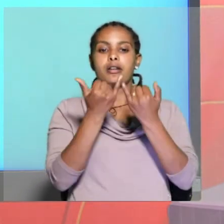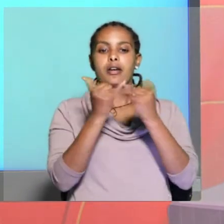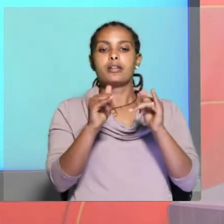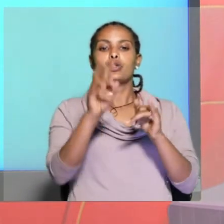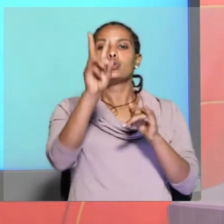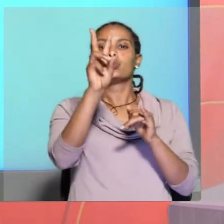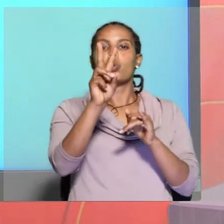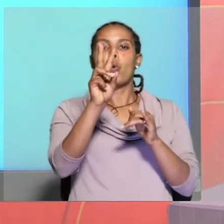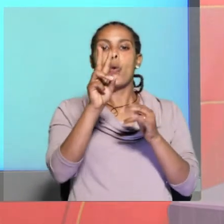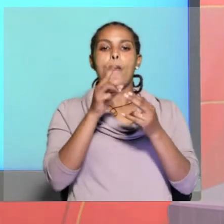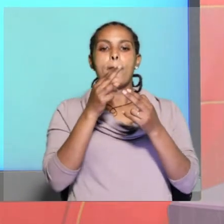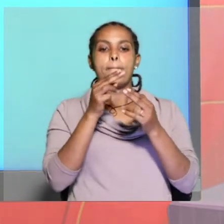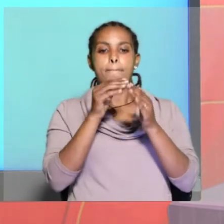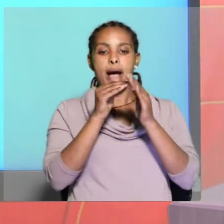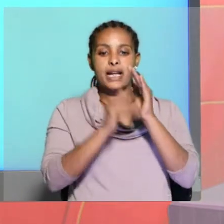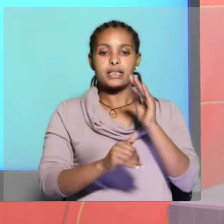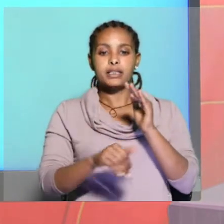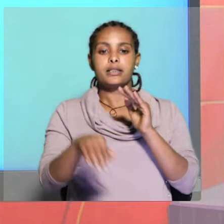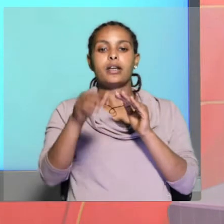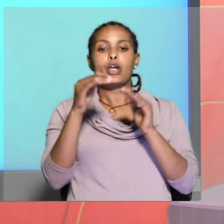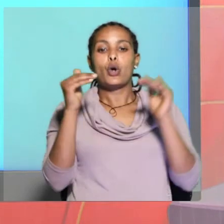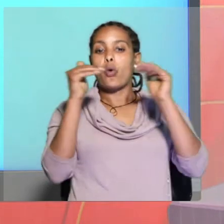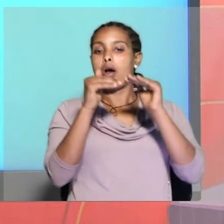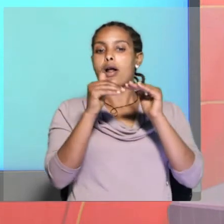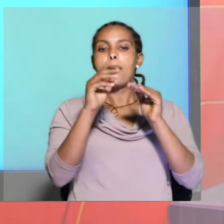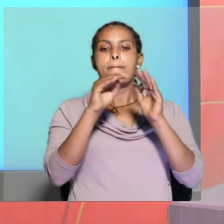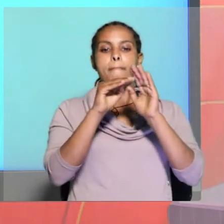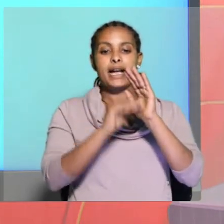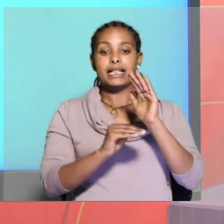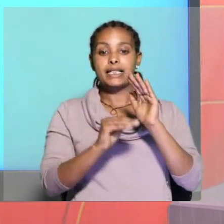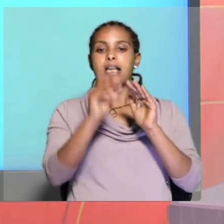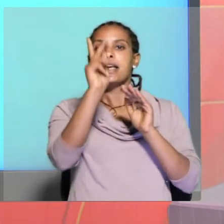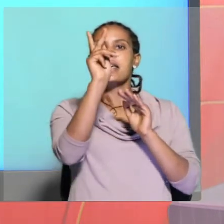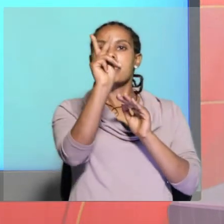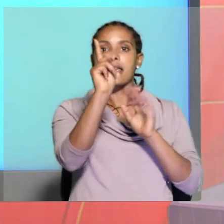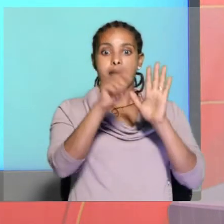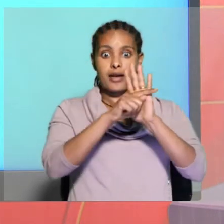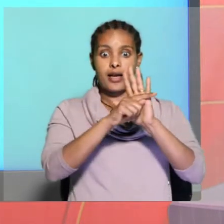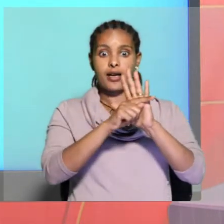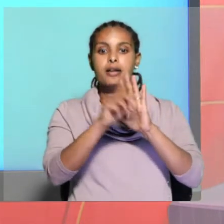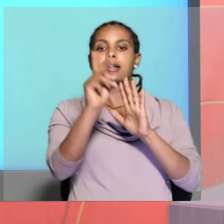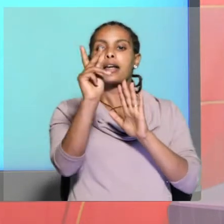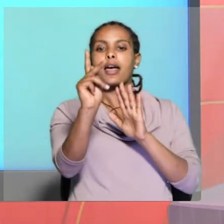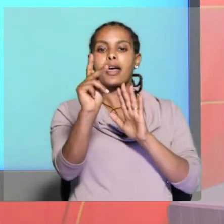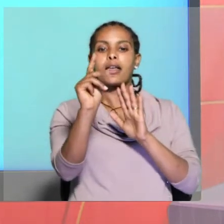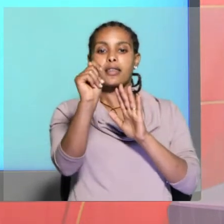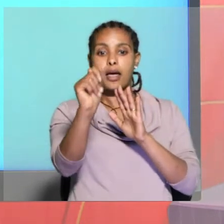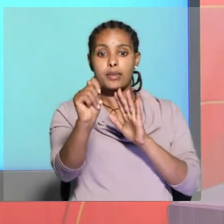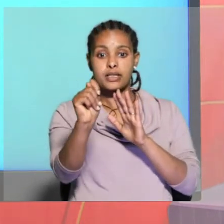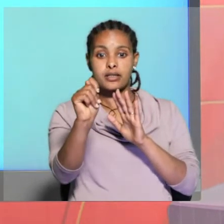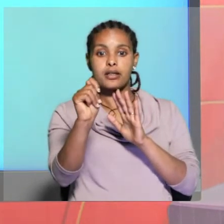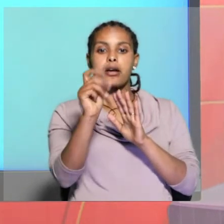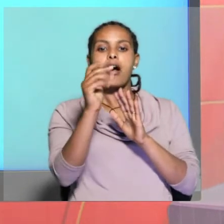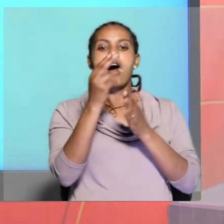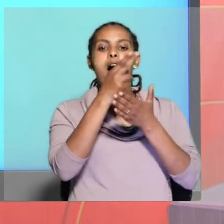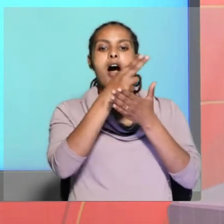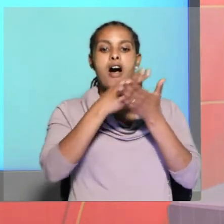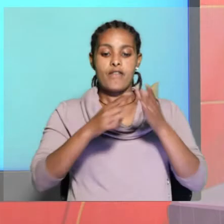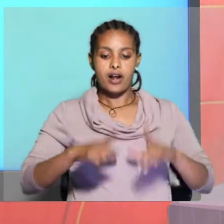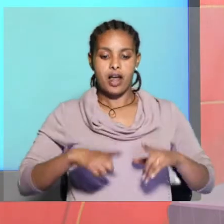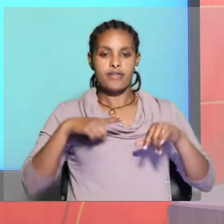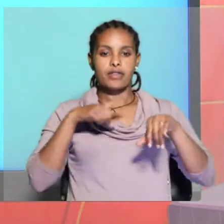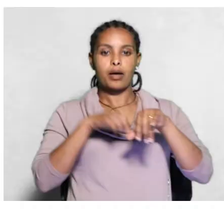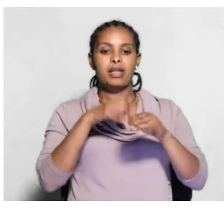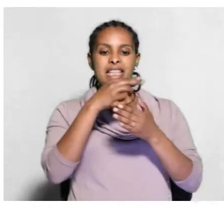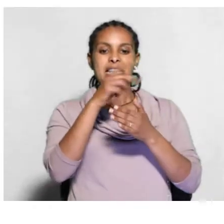2 minus A naught equal minus K times the time become half-life time,